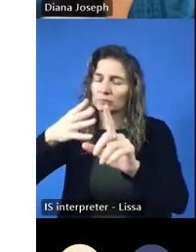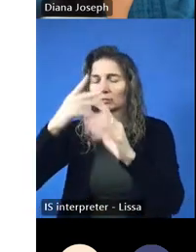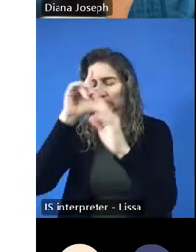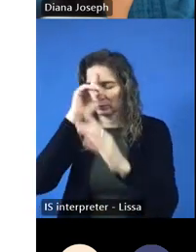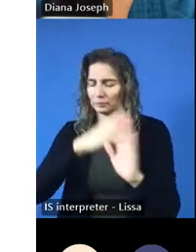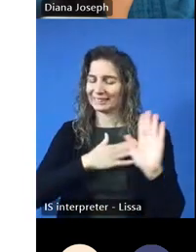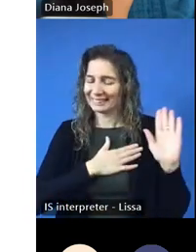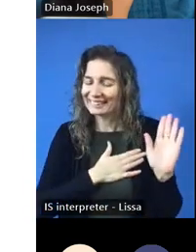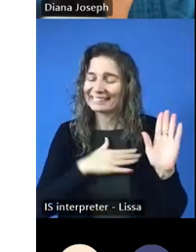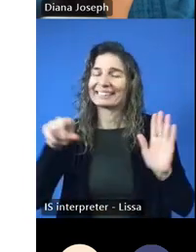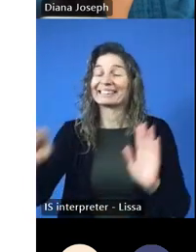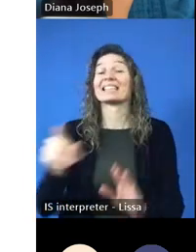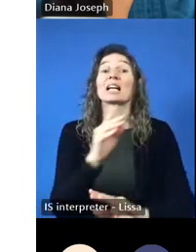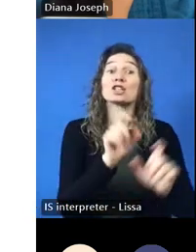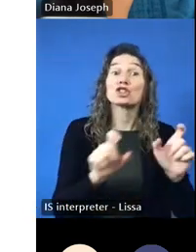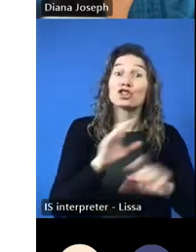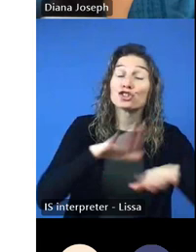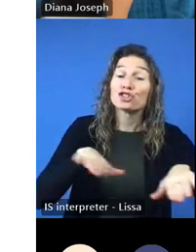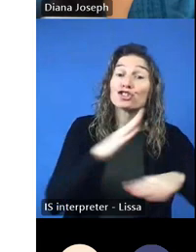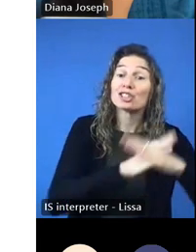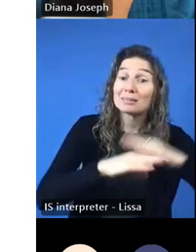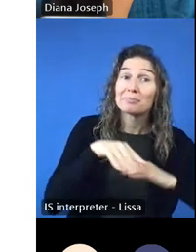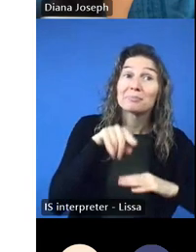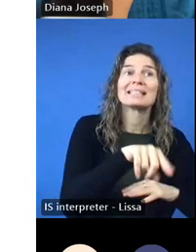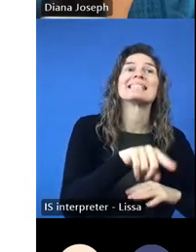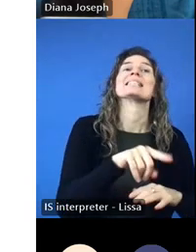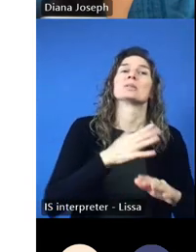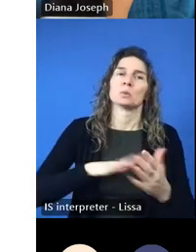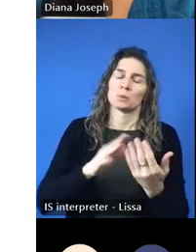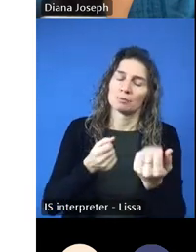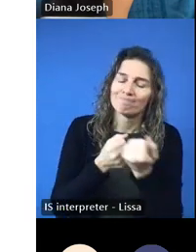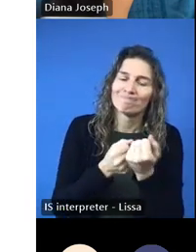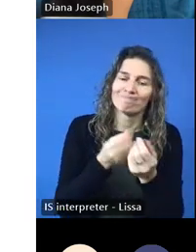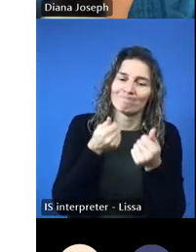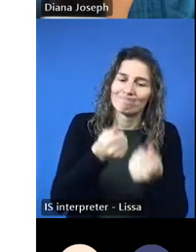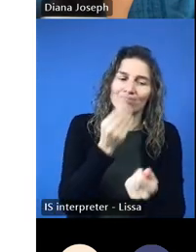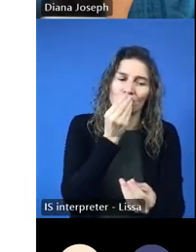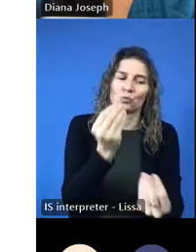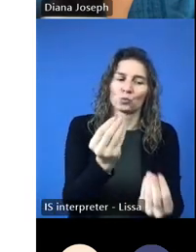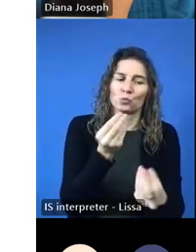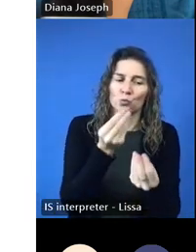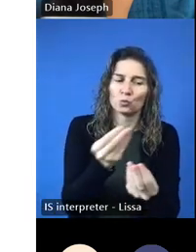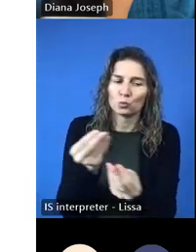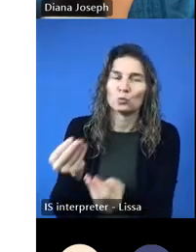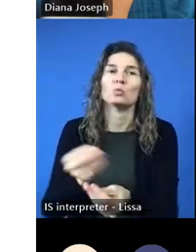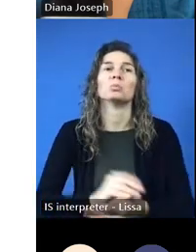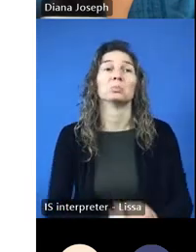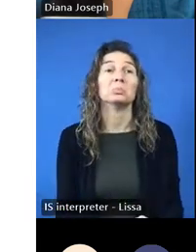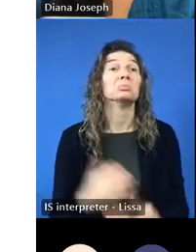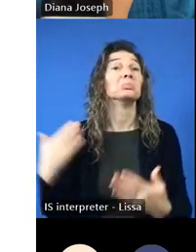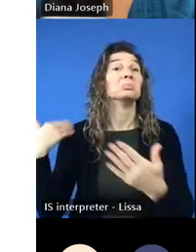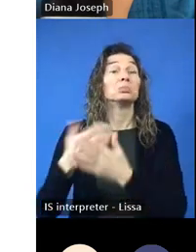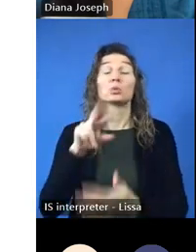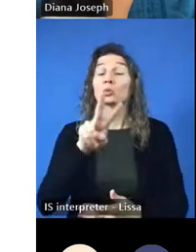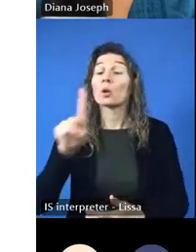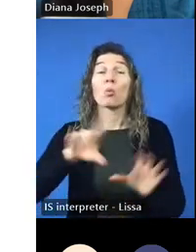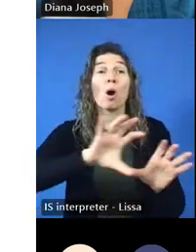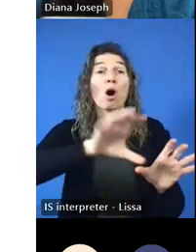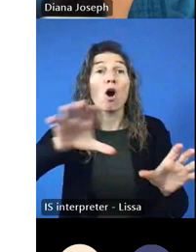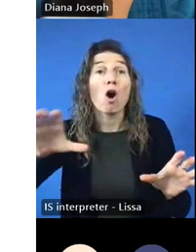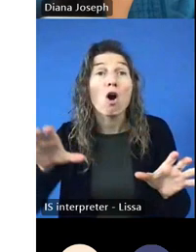We've implemented programs in 21 countries, and we work with local partners to strengthen healthcare systems and empower